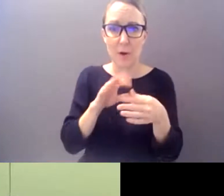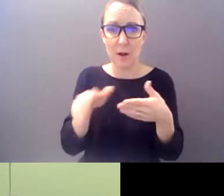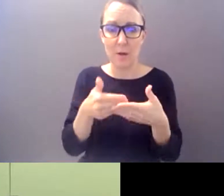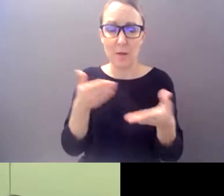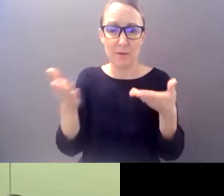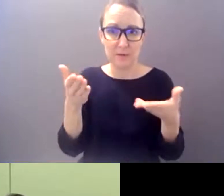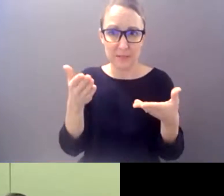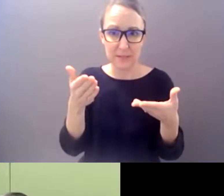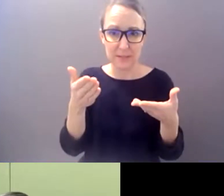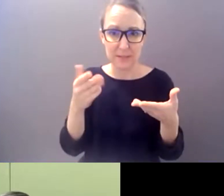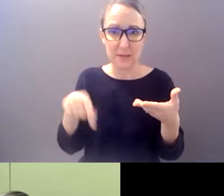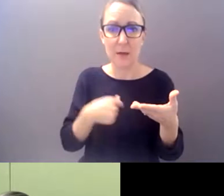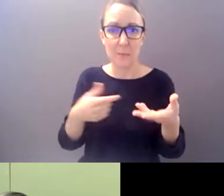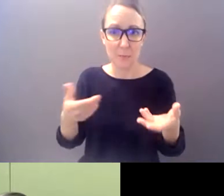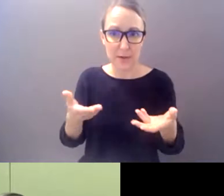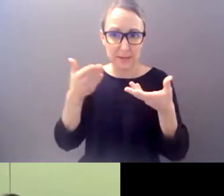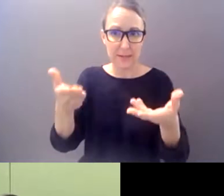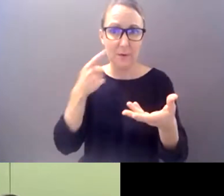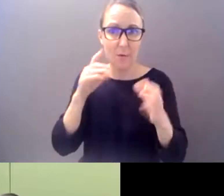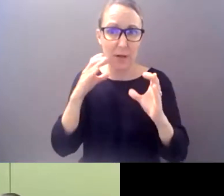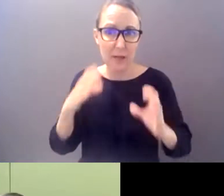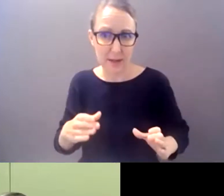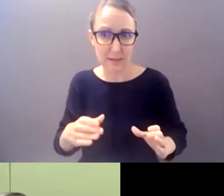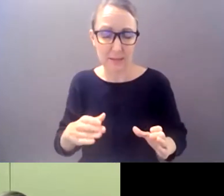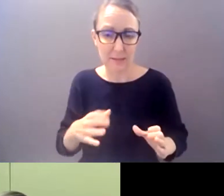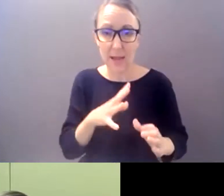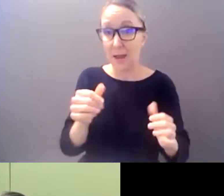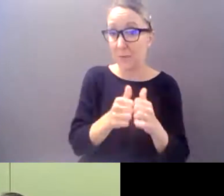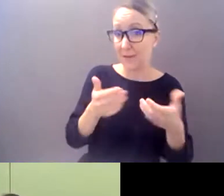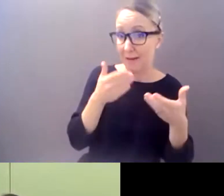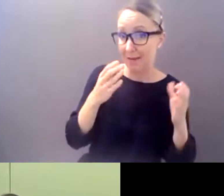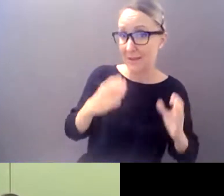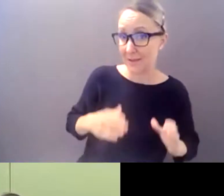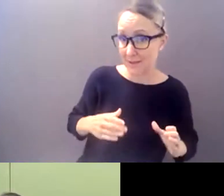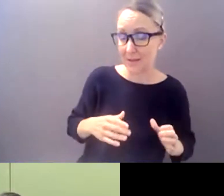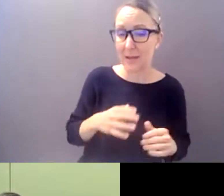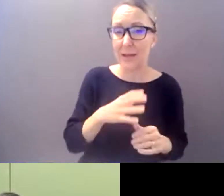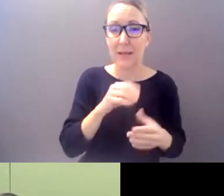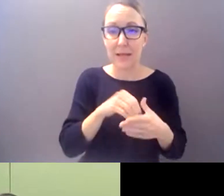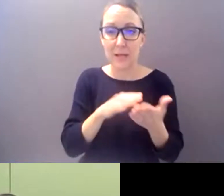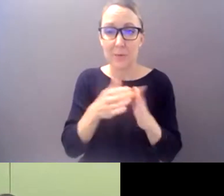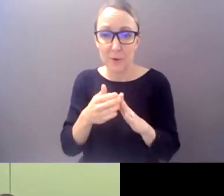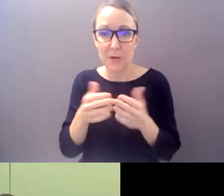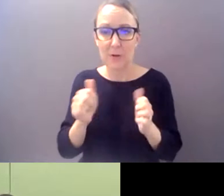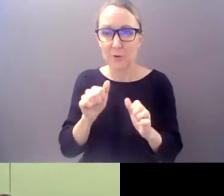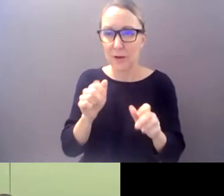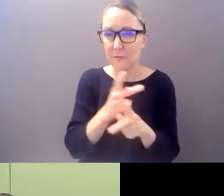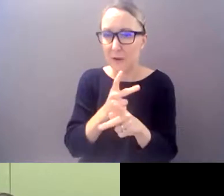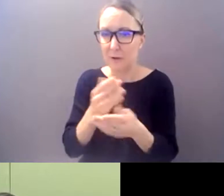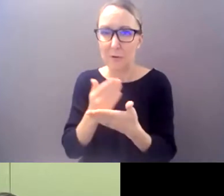deliver on behalf of clients and with clients in the community, to identify new partners, emerging trends in our community,